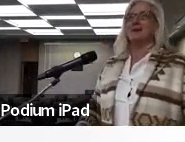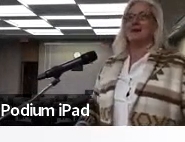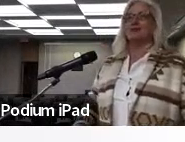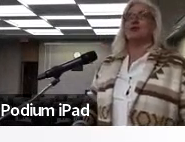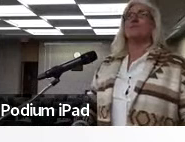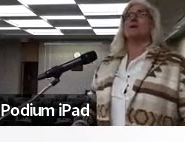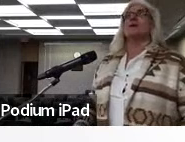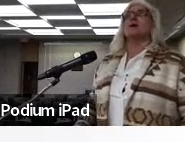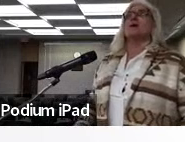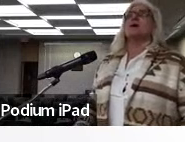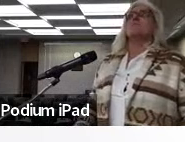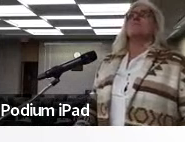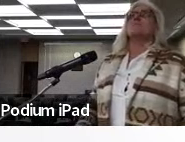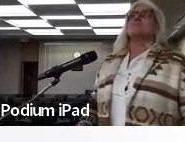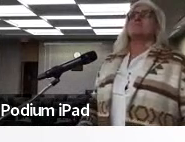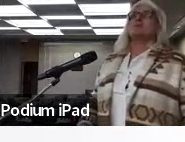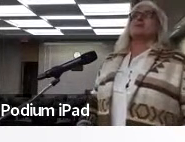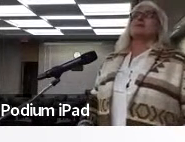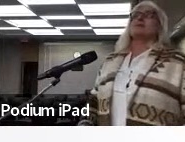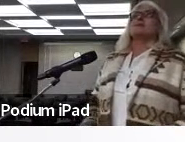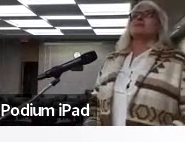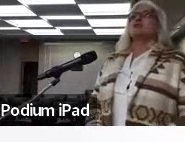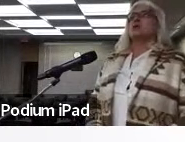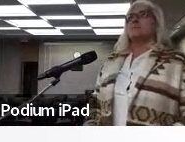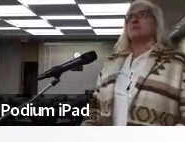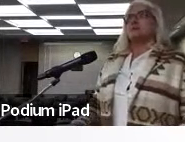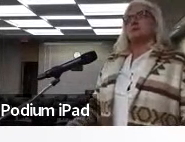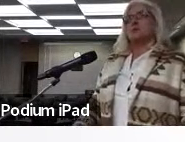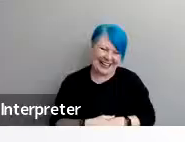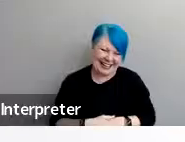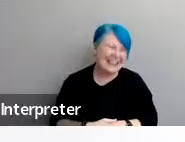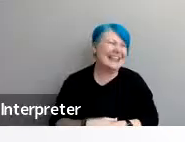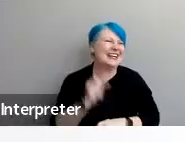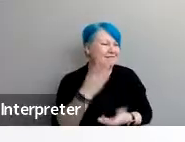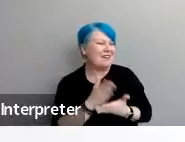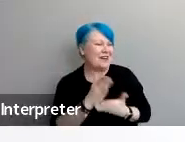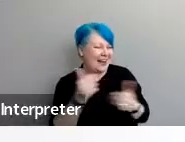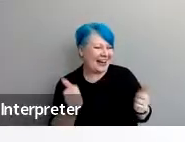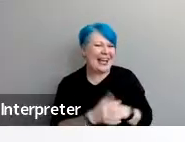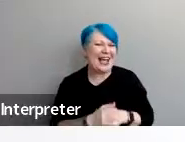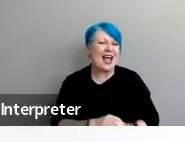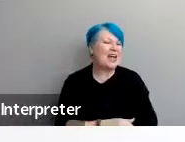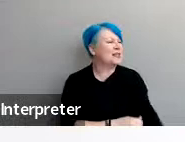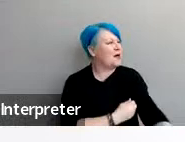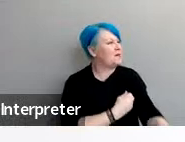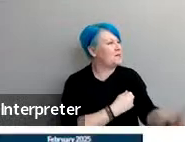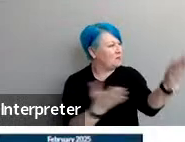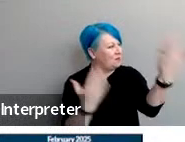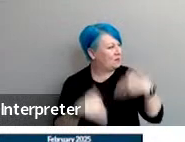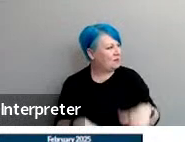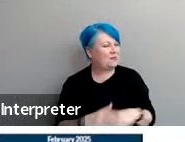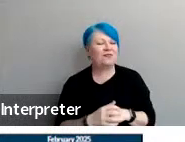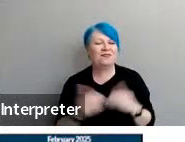Some water right behind me. Thank you, sir. All right. So the updates and approval, please, next slide.